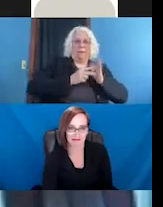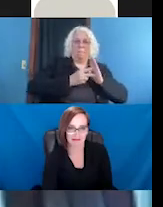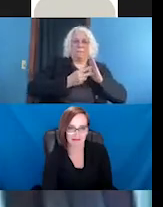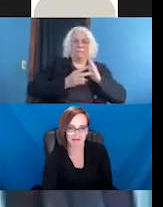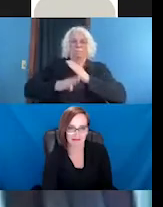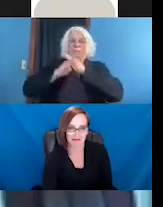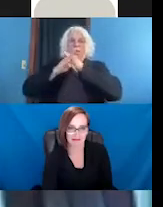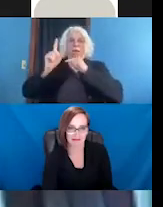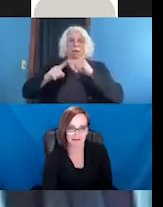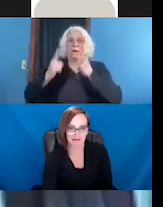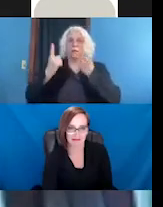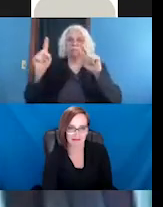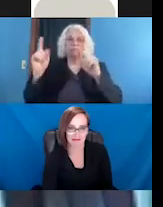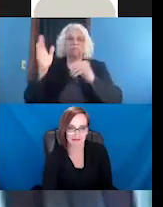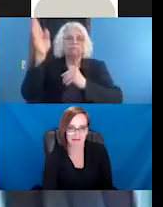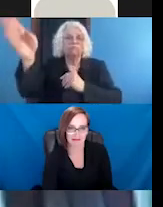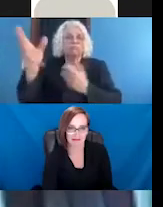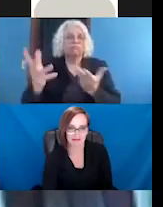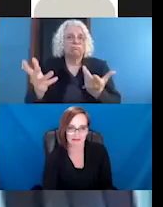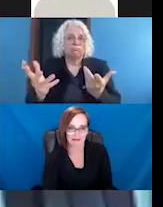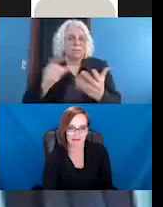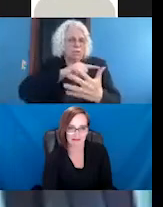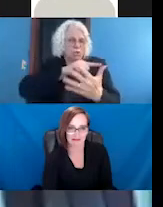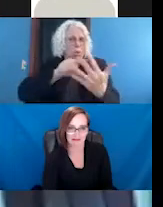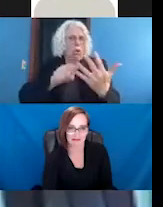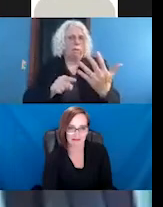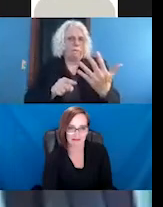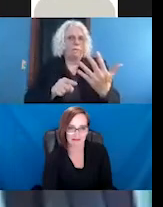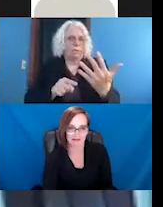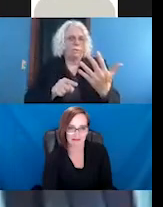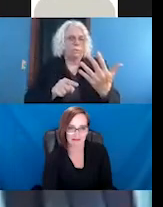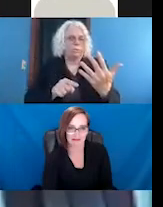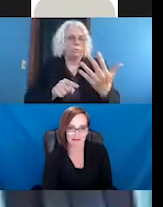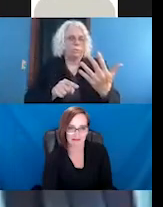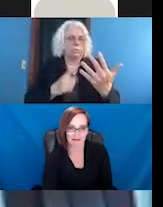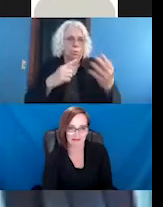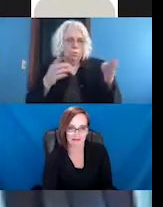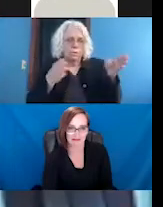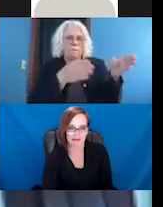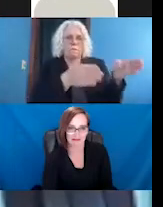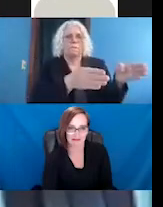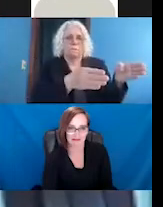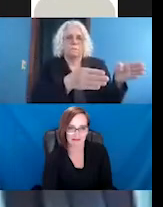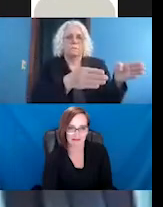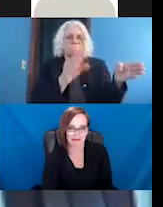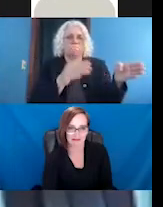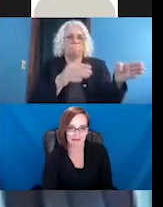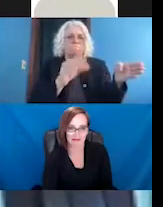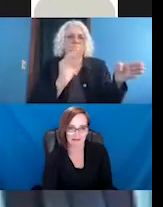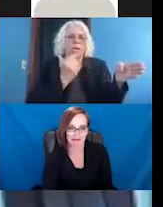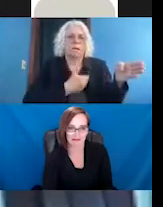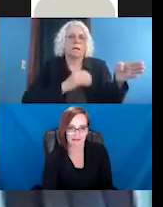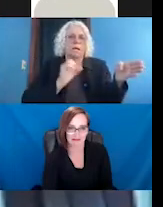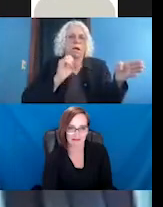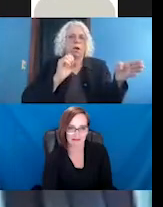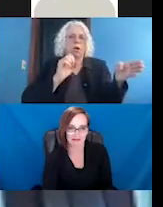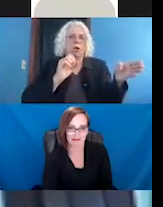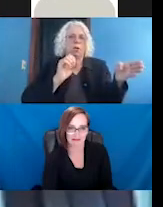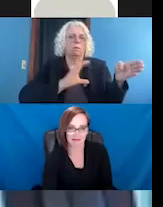sometimes. So those are some of the areas that we decided that we were going to strategize and try to infuse